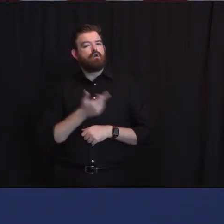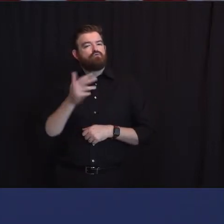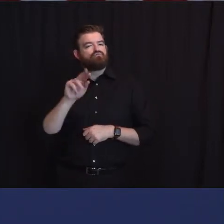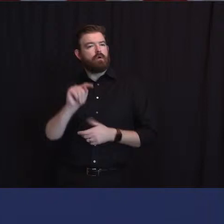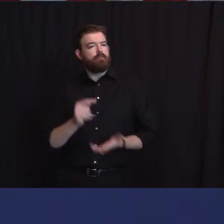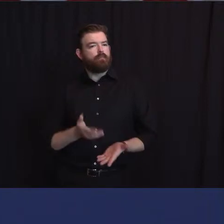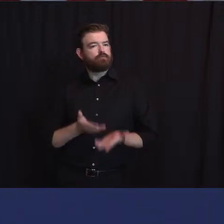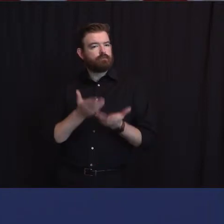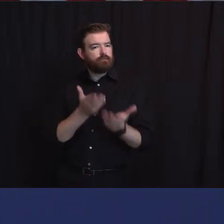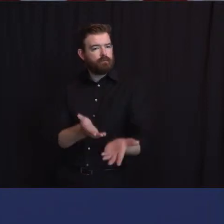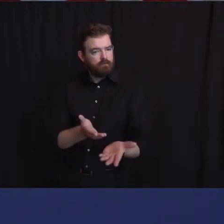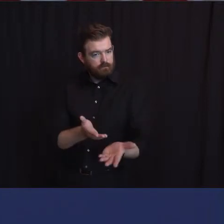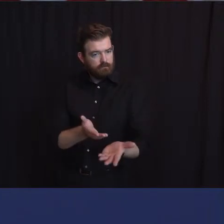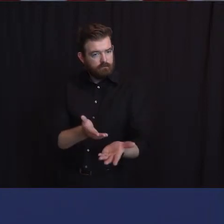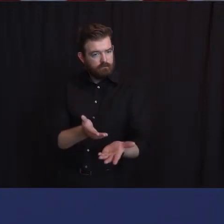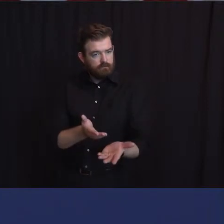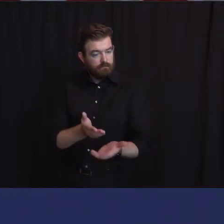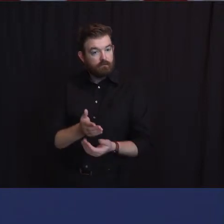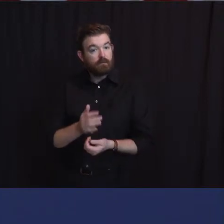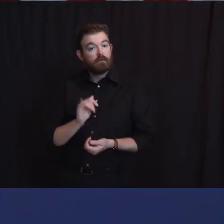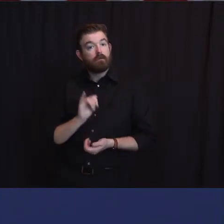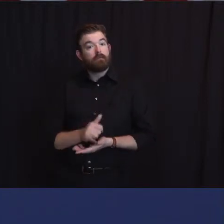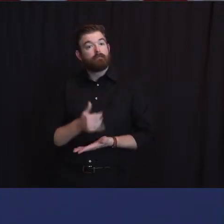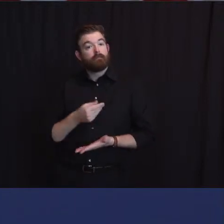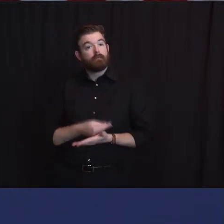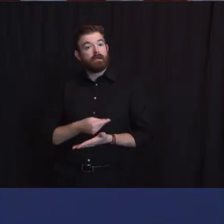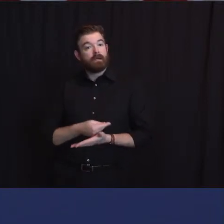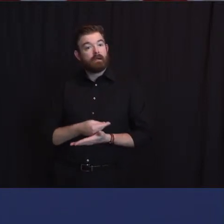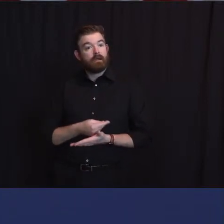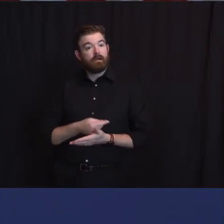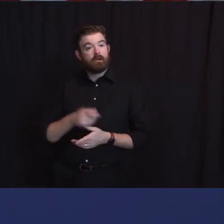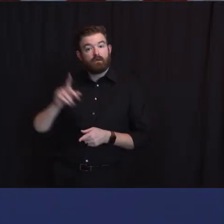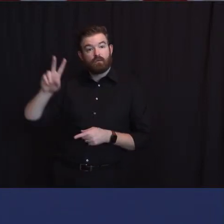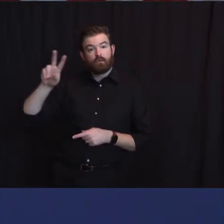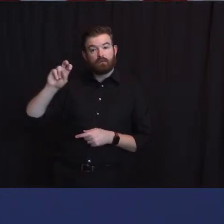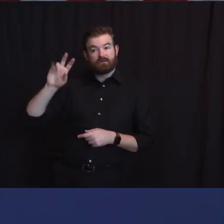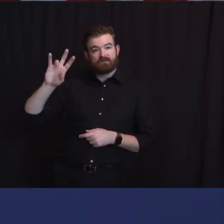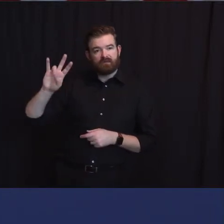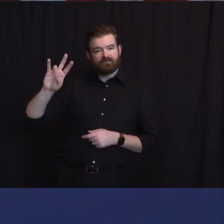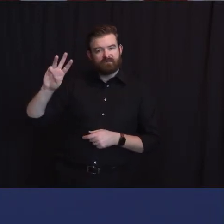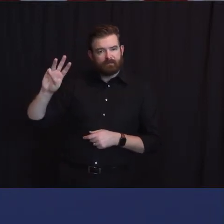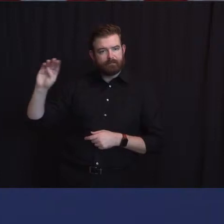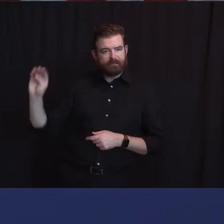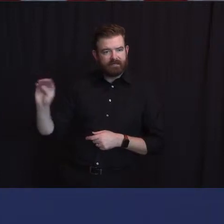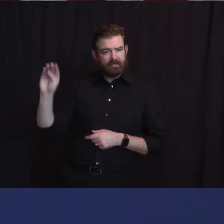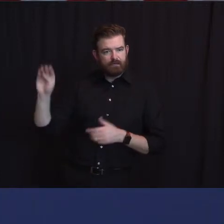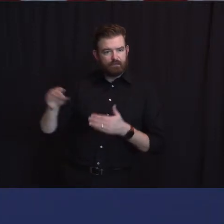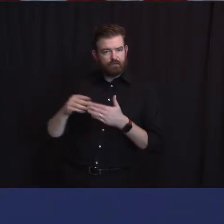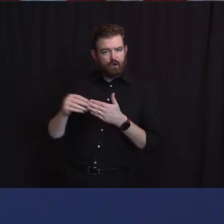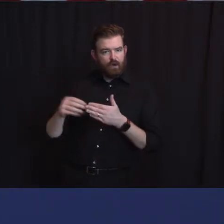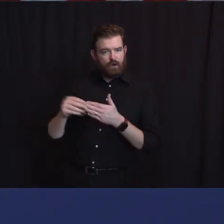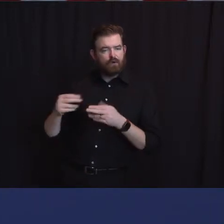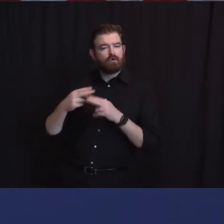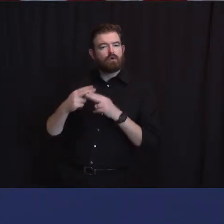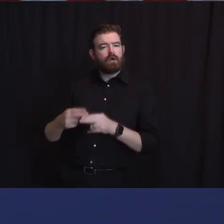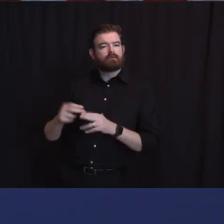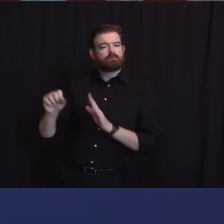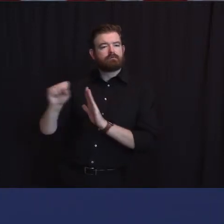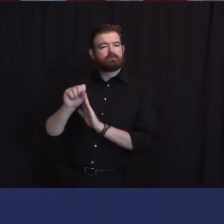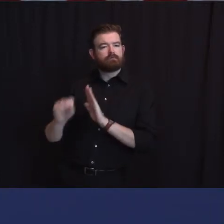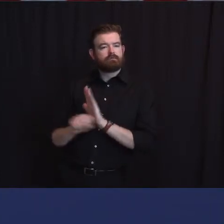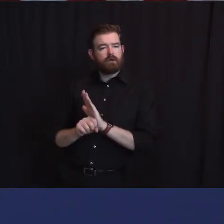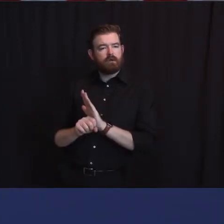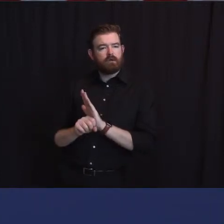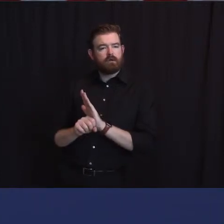over $276 million in state set-aside funds under ARP-ESSER. On Monday, the New